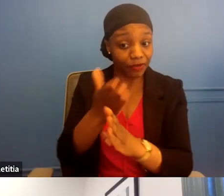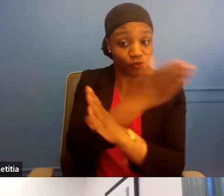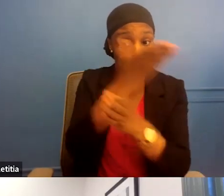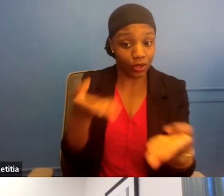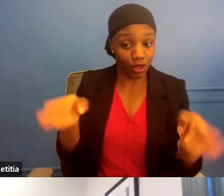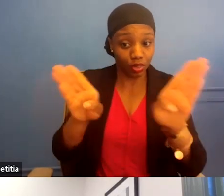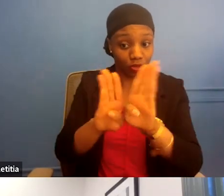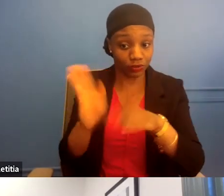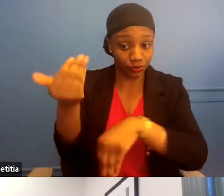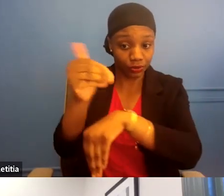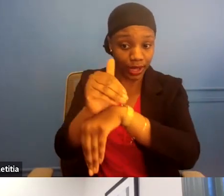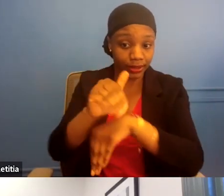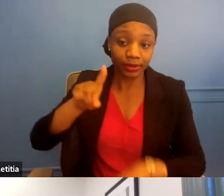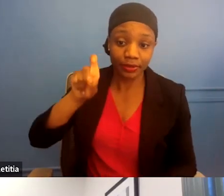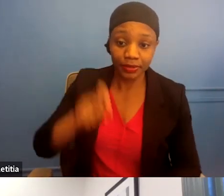close?